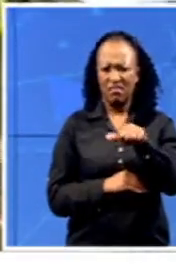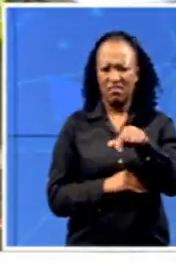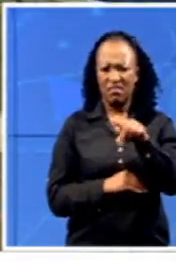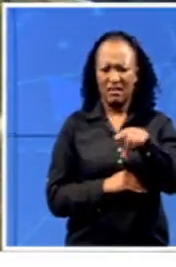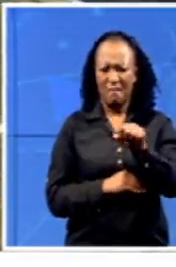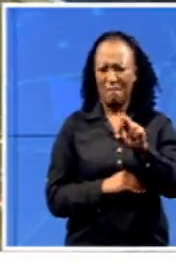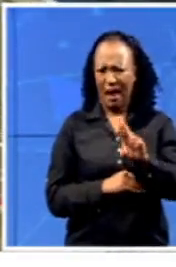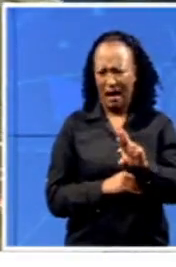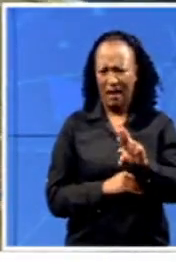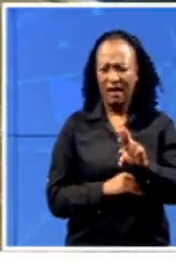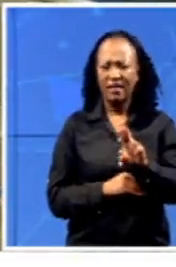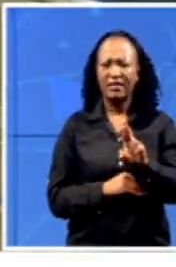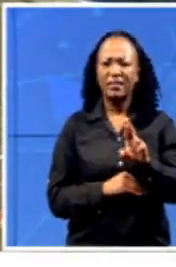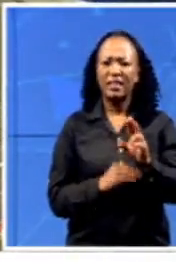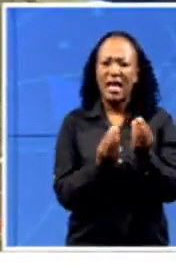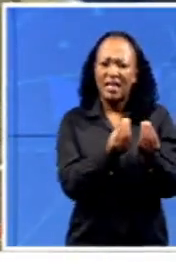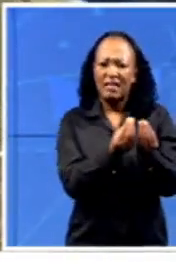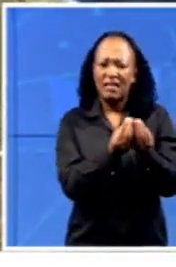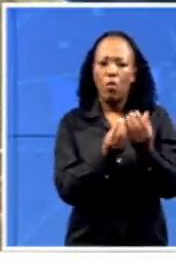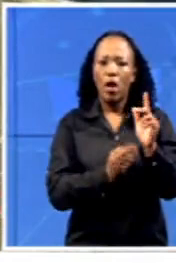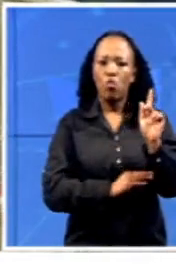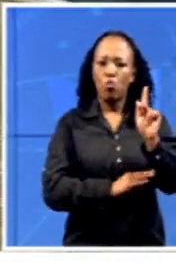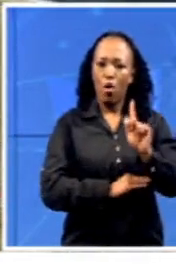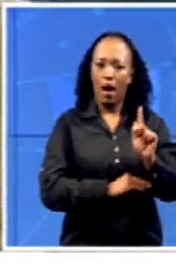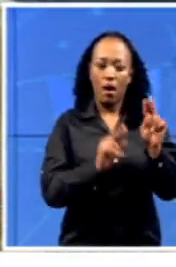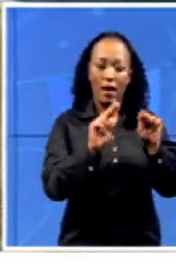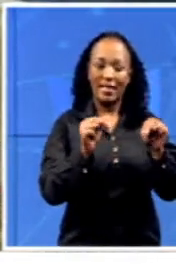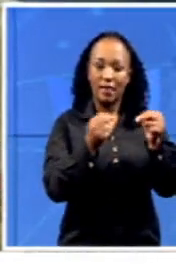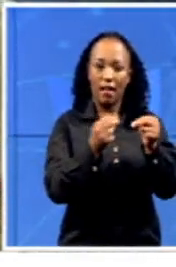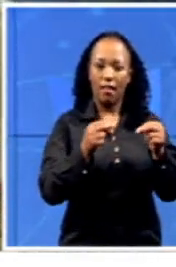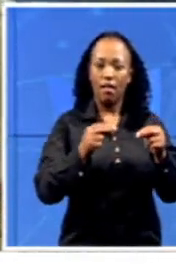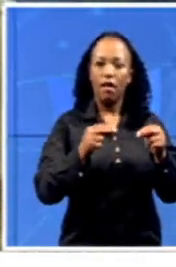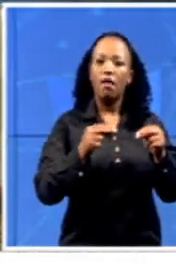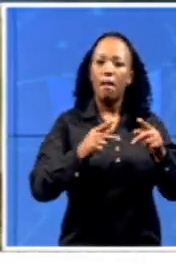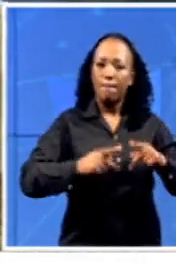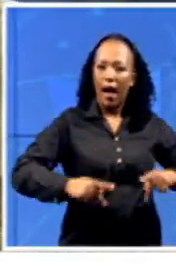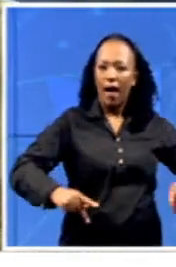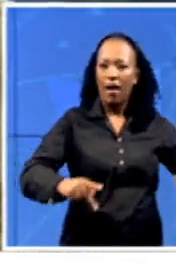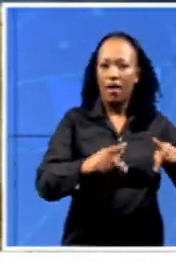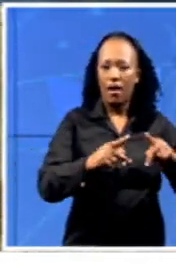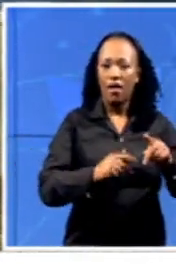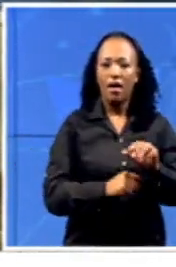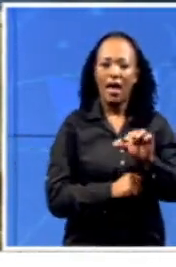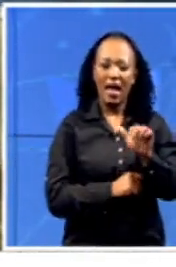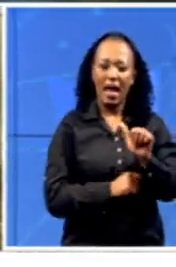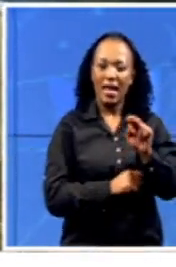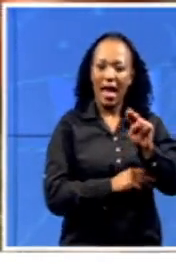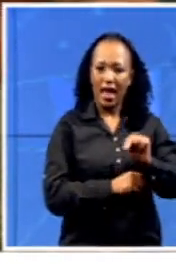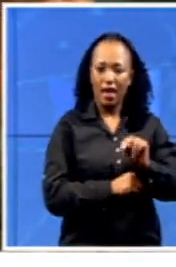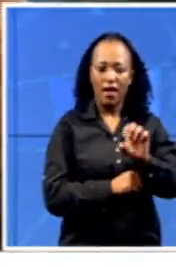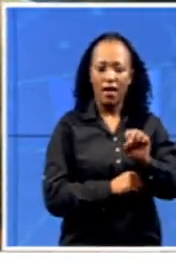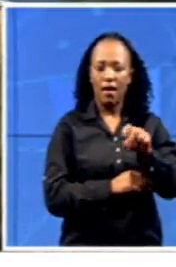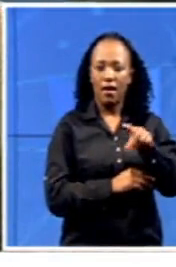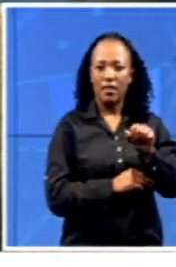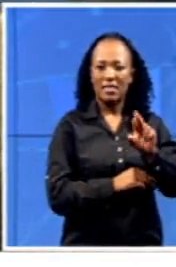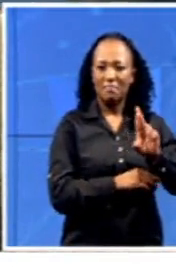is predominantly in the Kruger National Park. We have AM Spa Kruger, which is